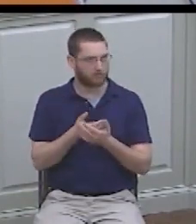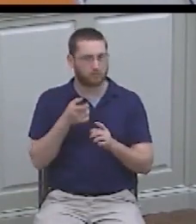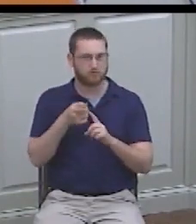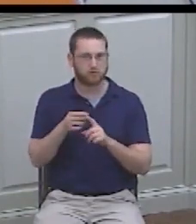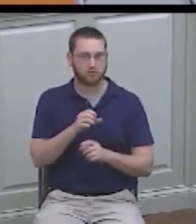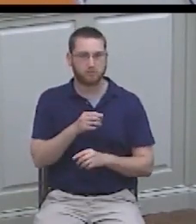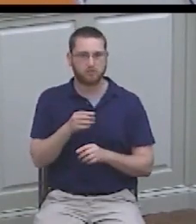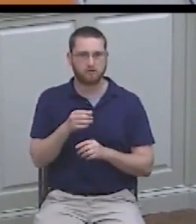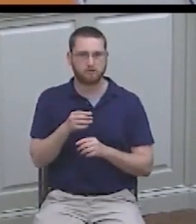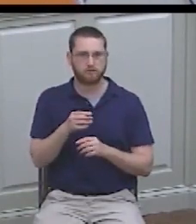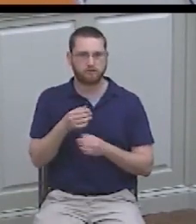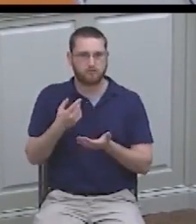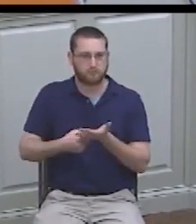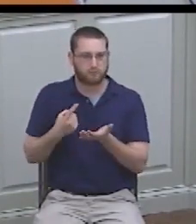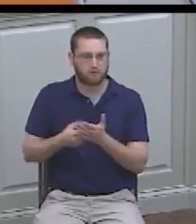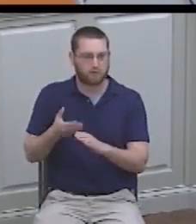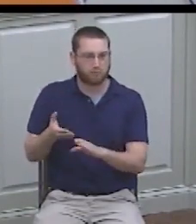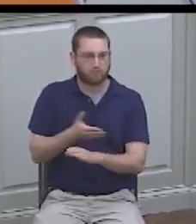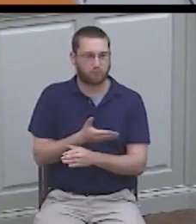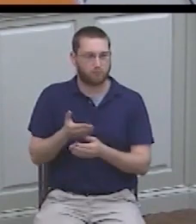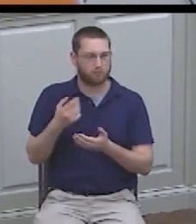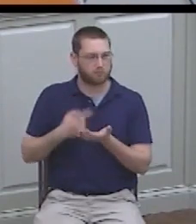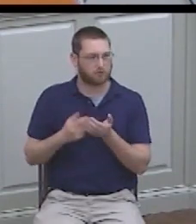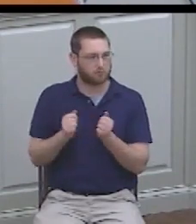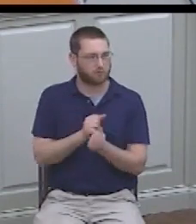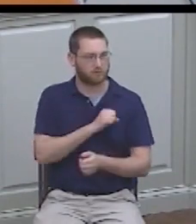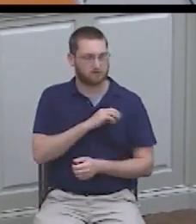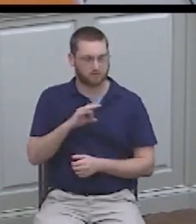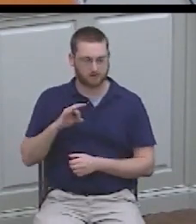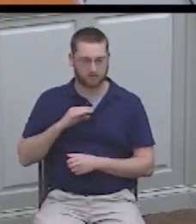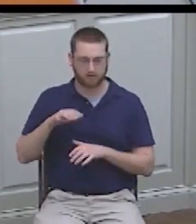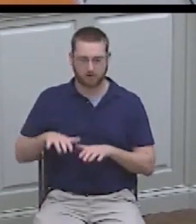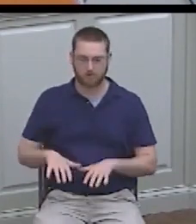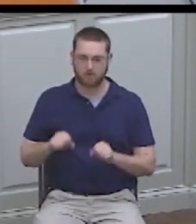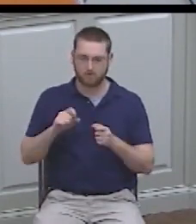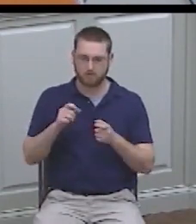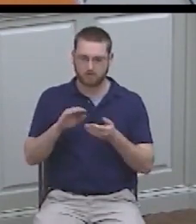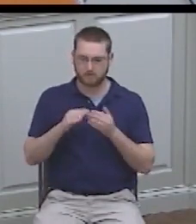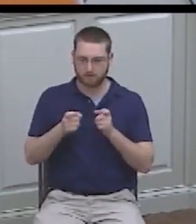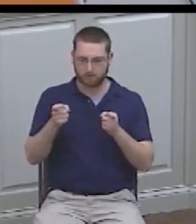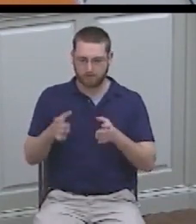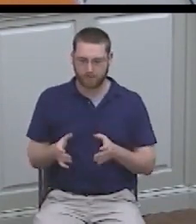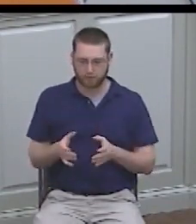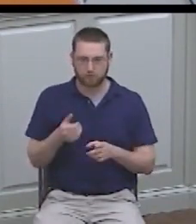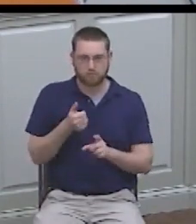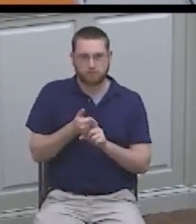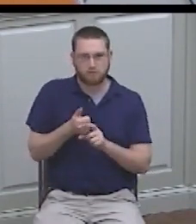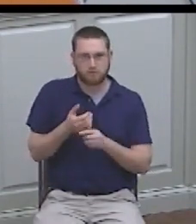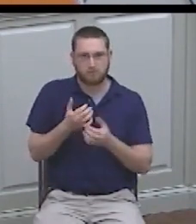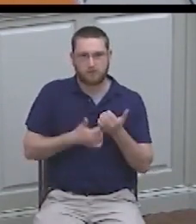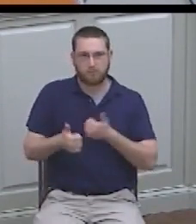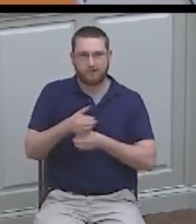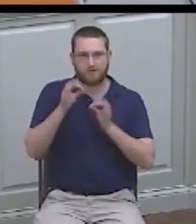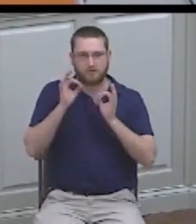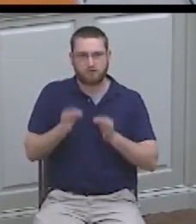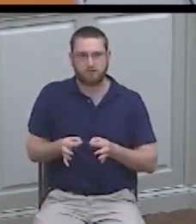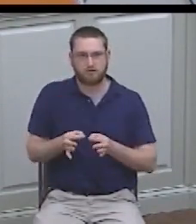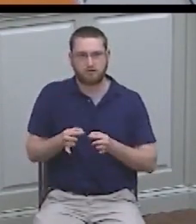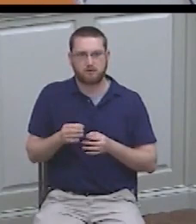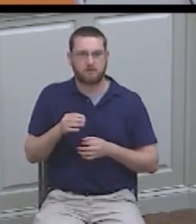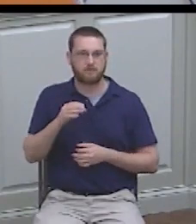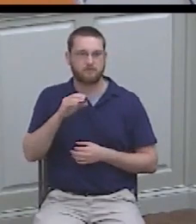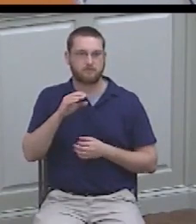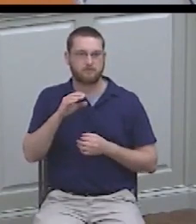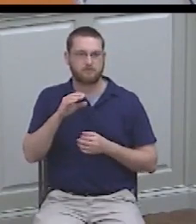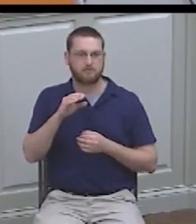Board of Commissioners. Hold the city manager accountable for making administrative decisions. Allow communications from the public to be vetted through